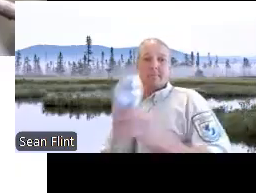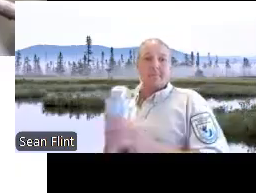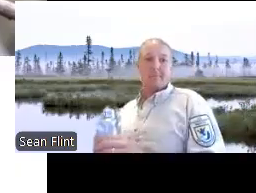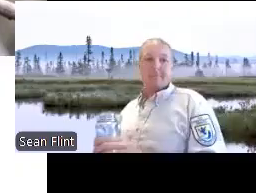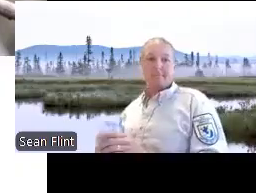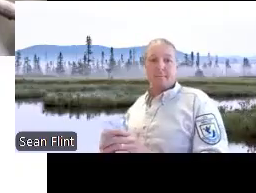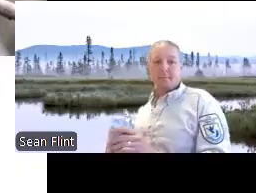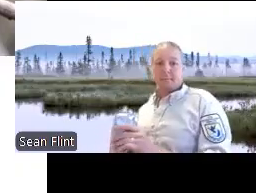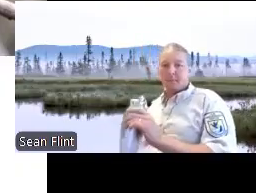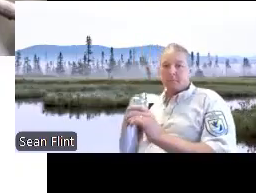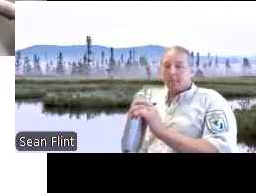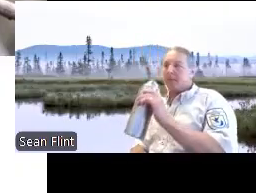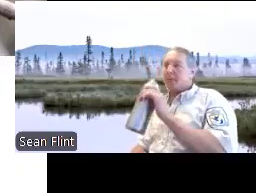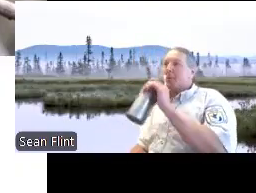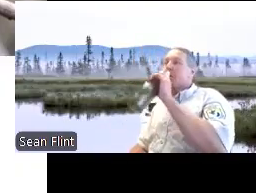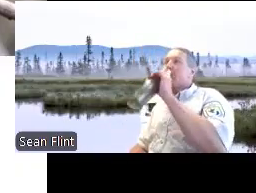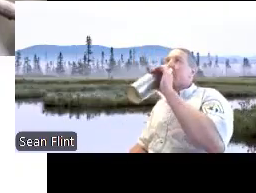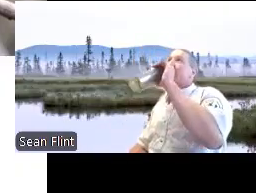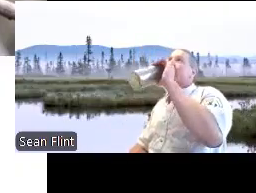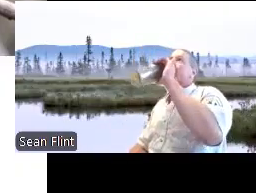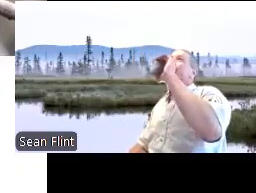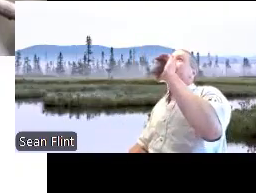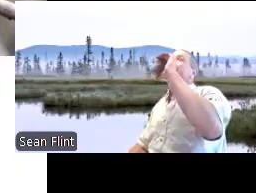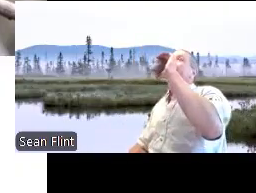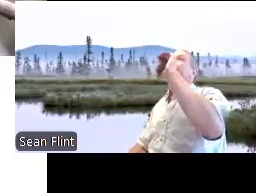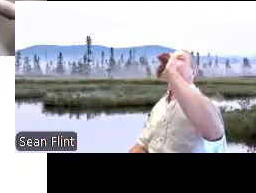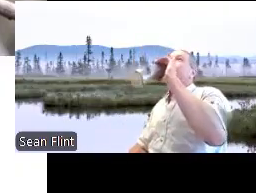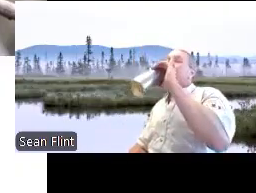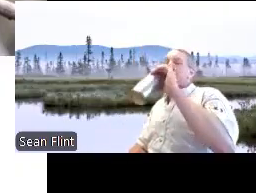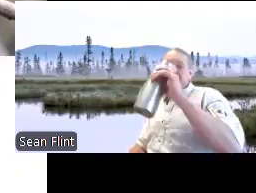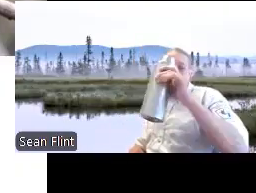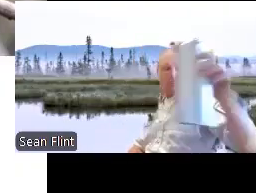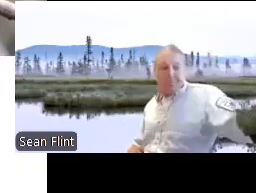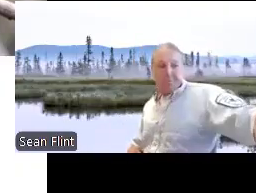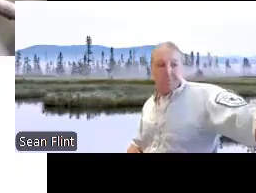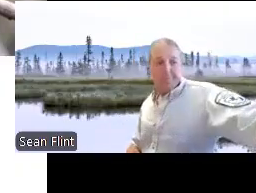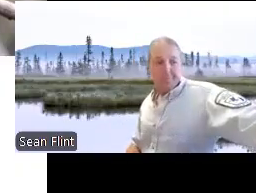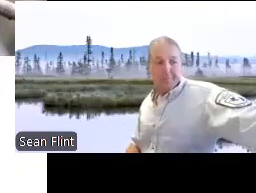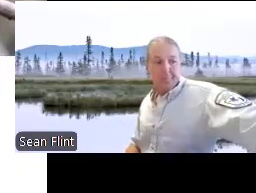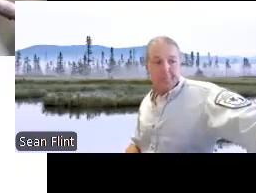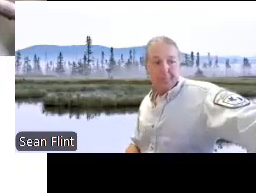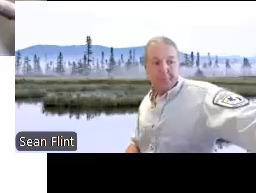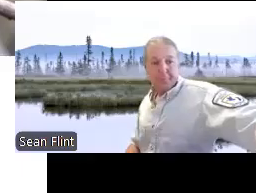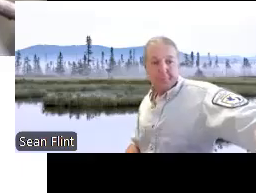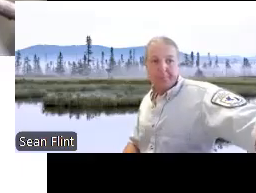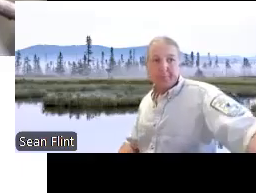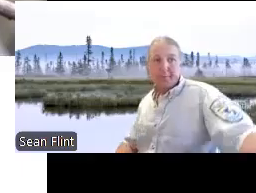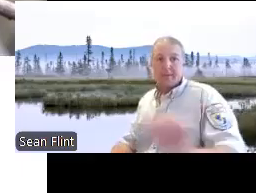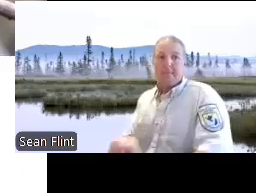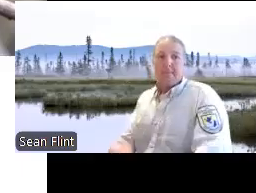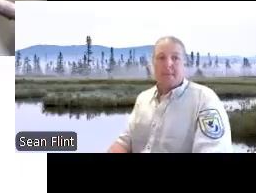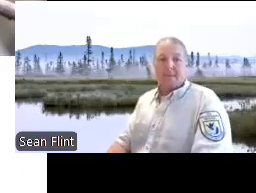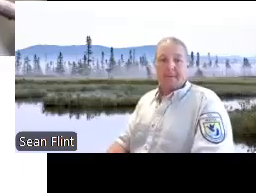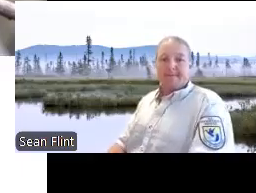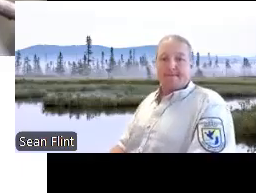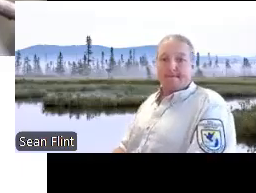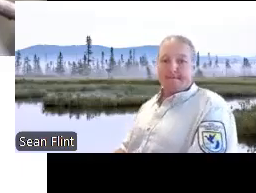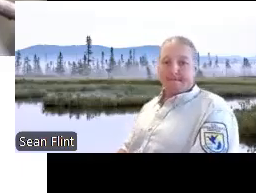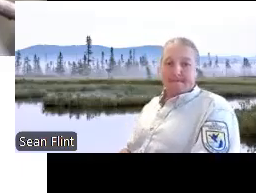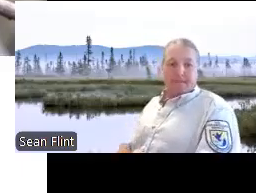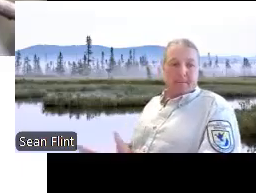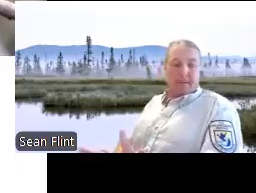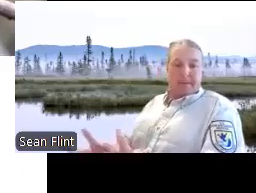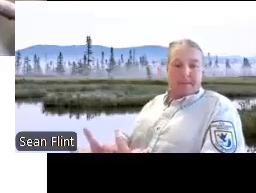in the chat. And so you can see the chat box down on the left-hand side.